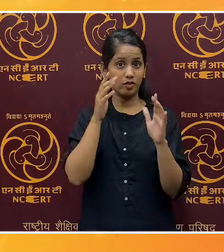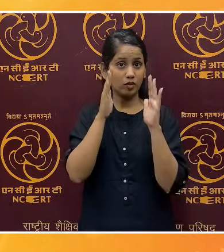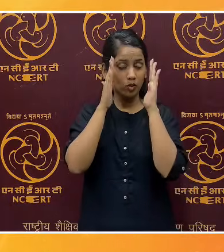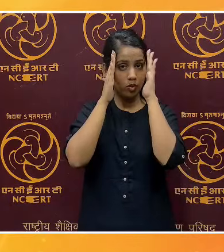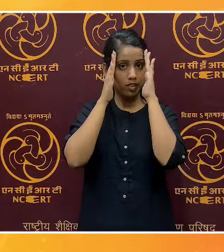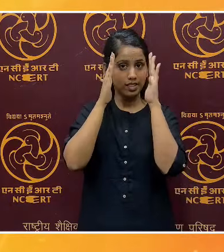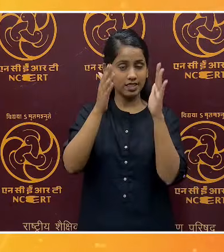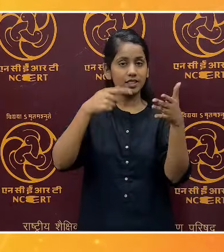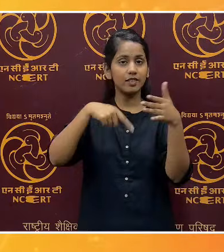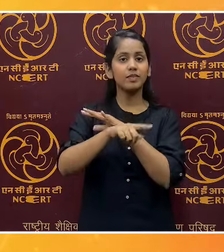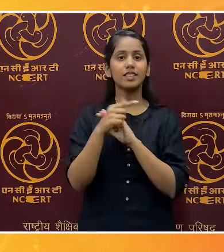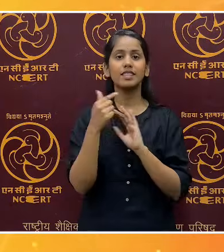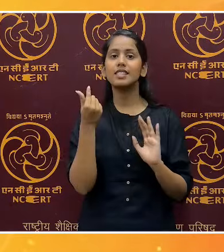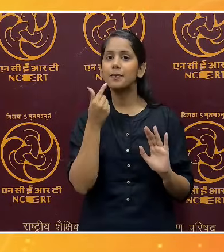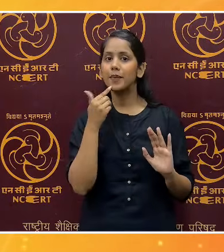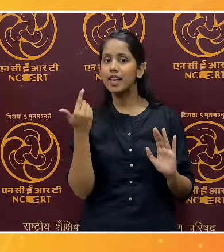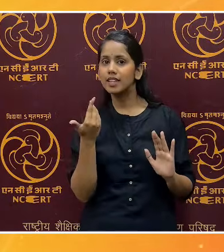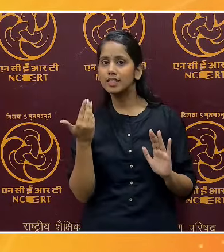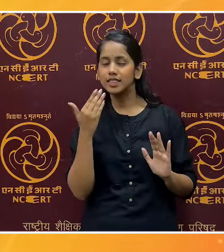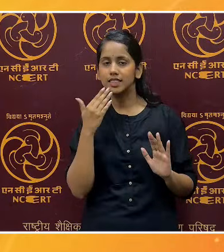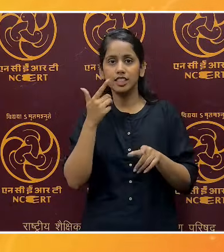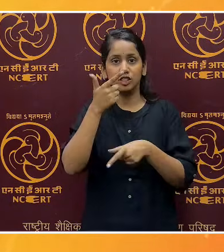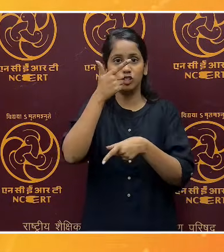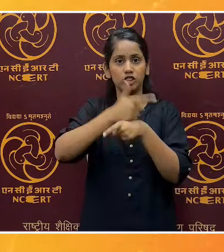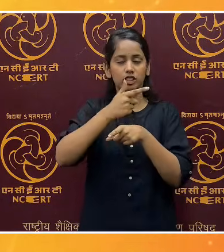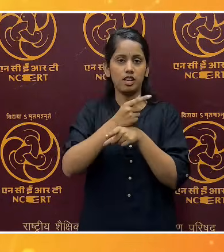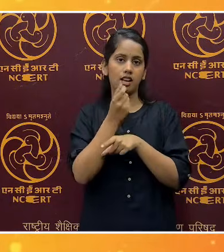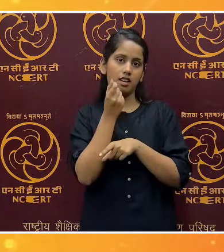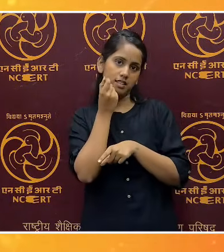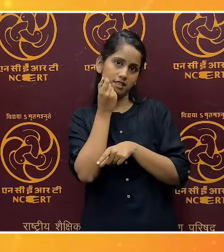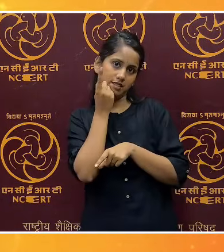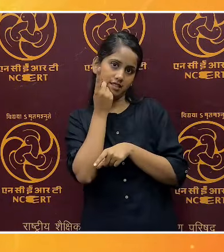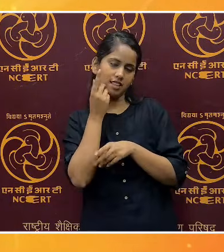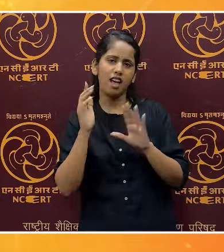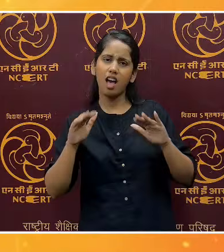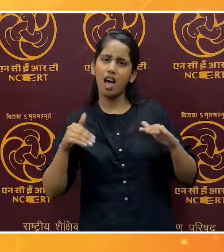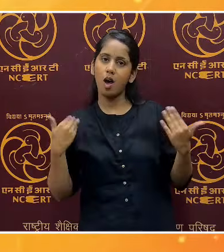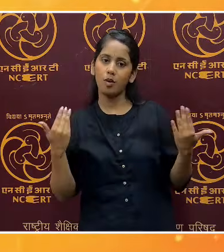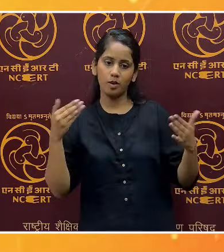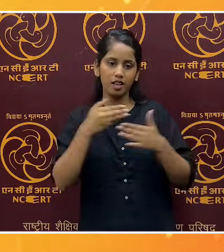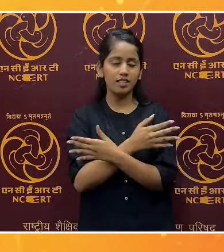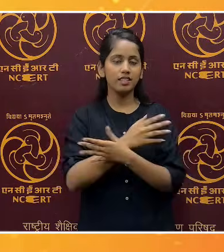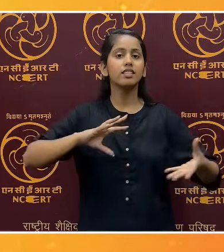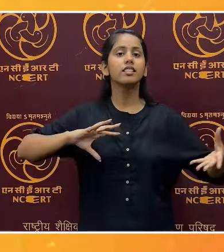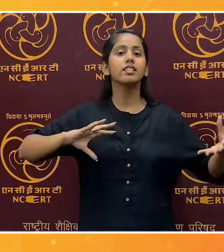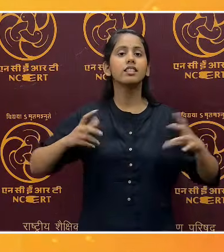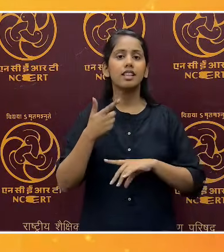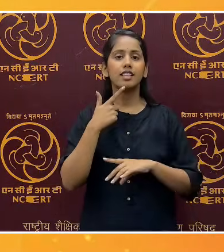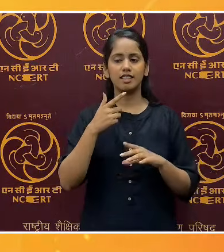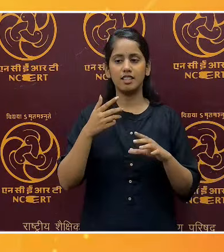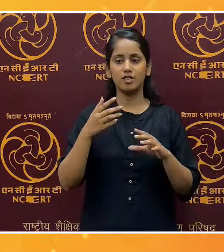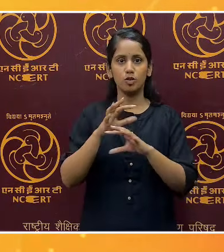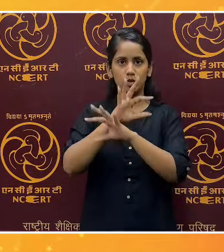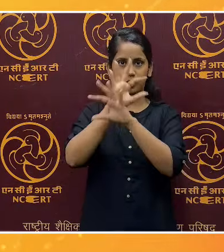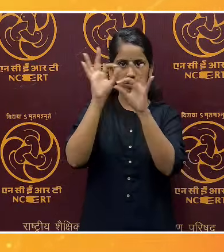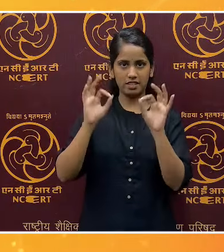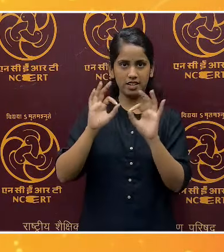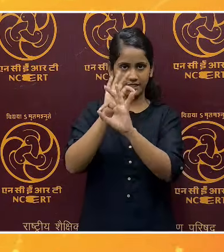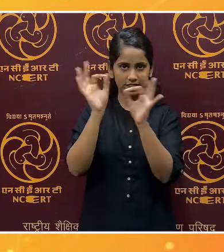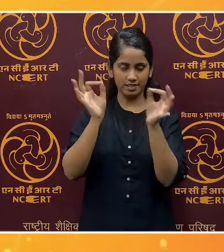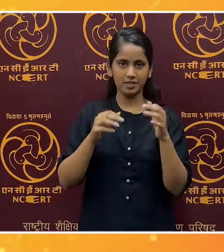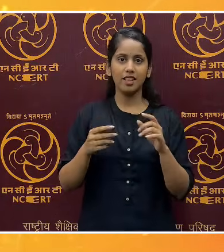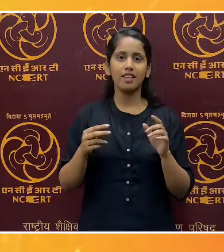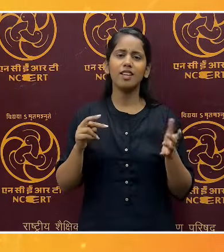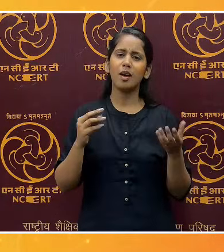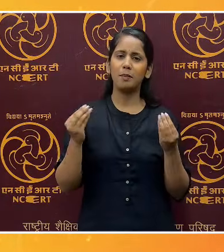this session is to to make teachers understand, like they can create content, educational content.